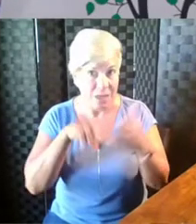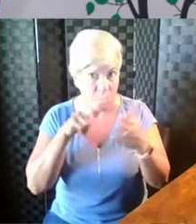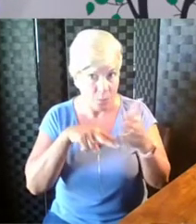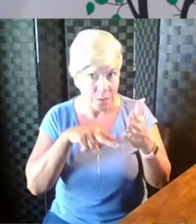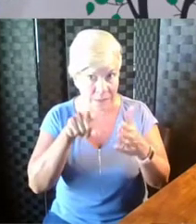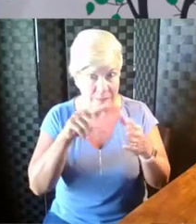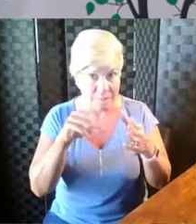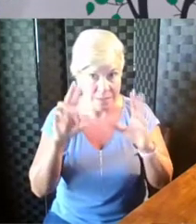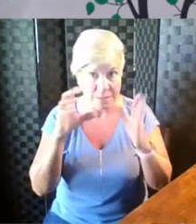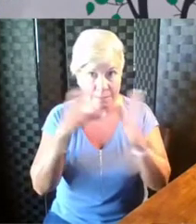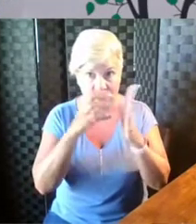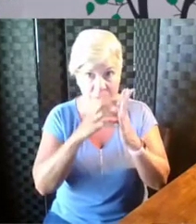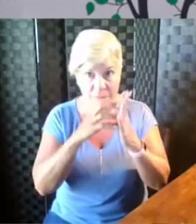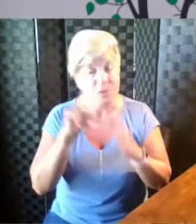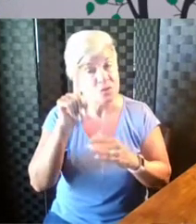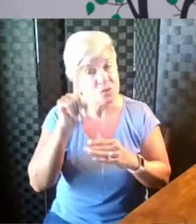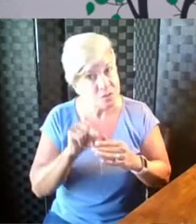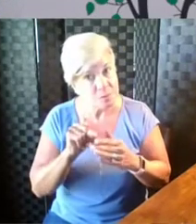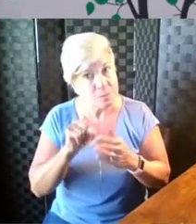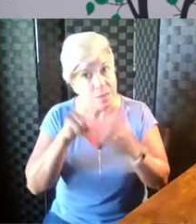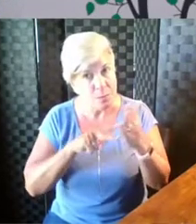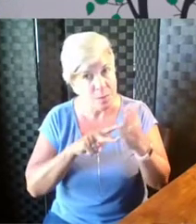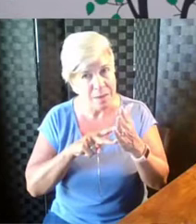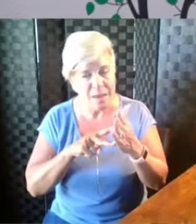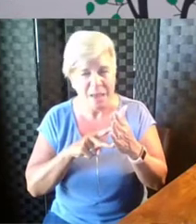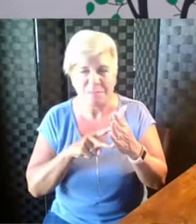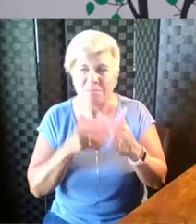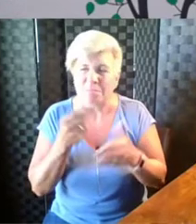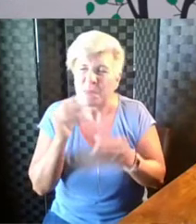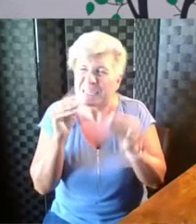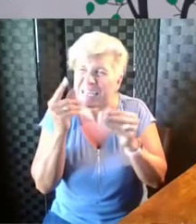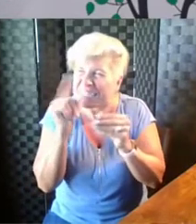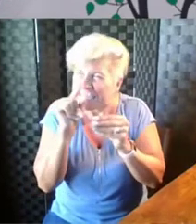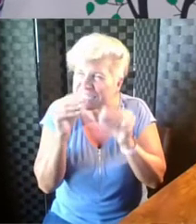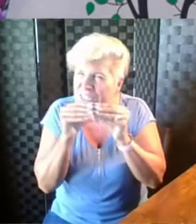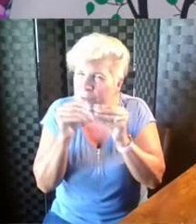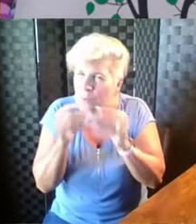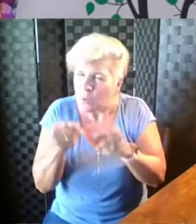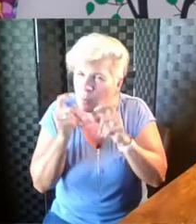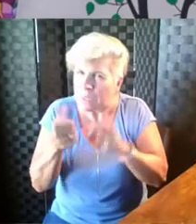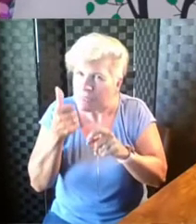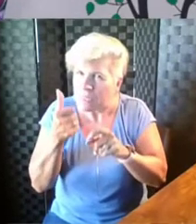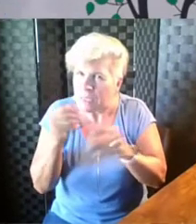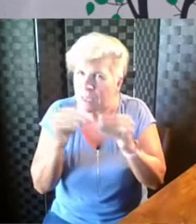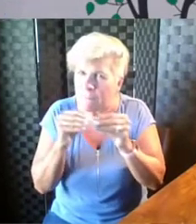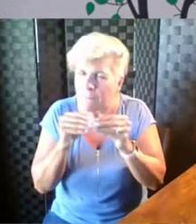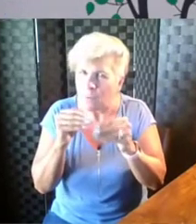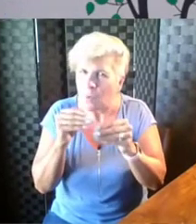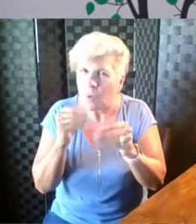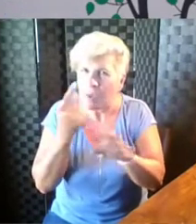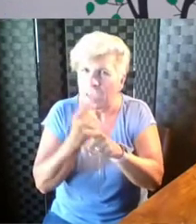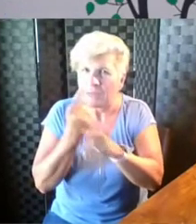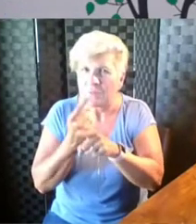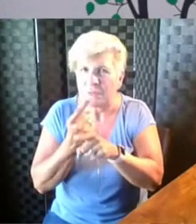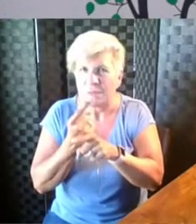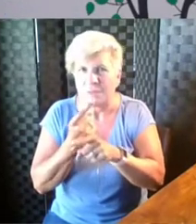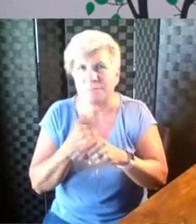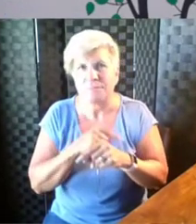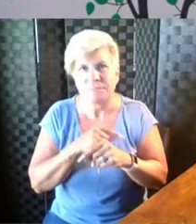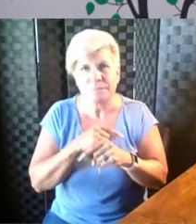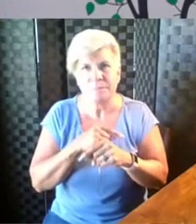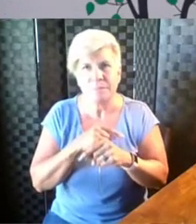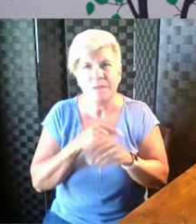of this passage. So you should be able to read it a little more quickly with a little bit more accuracy, which is